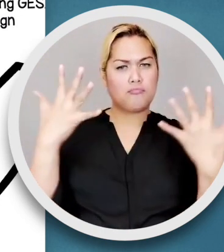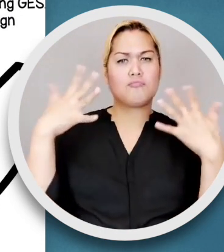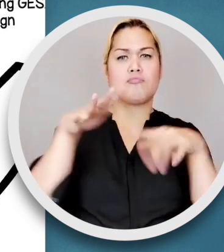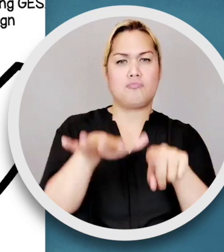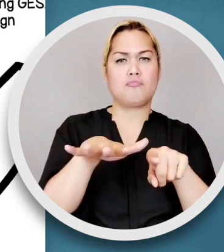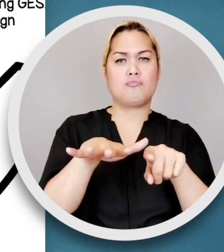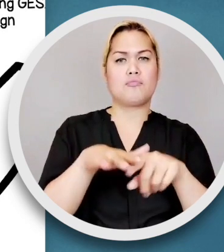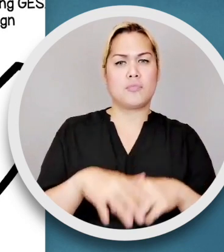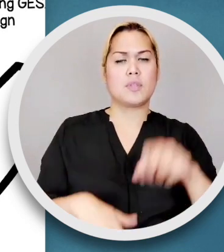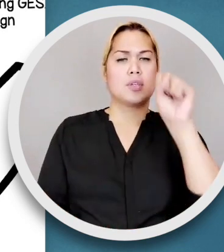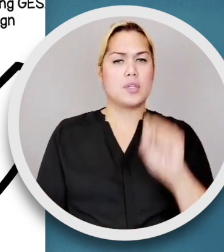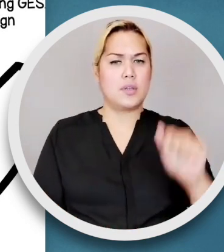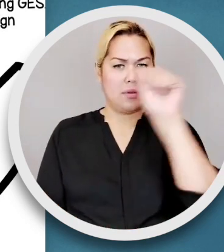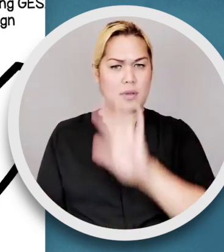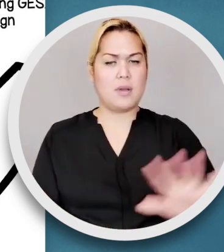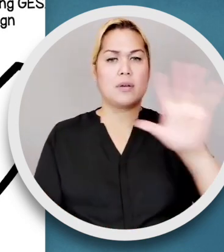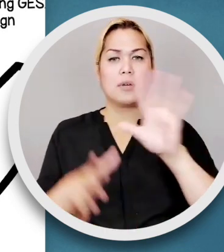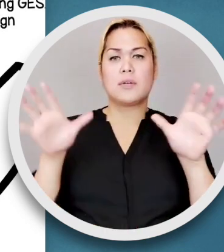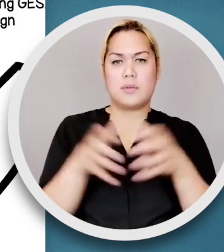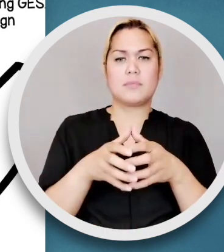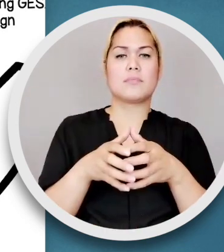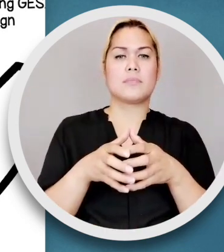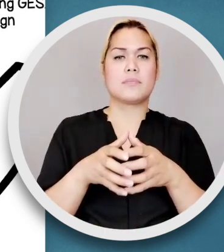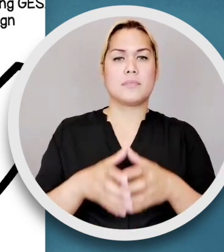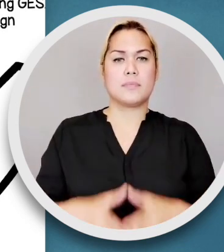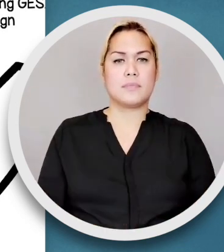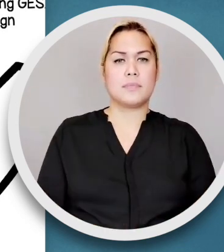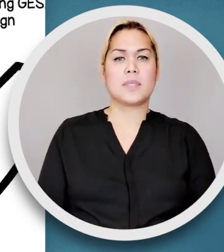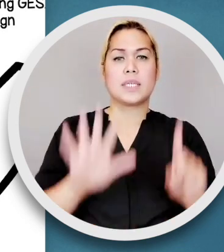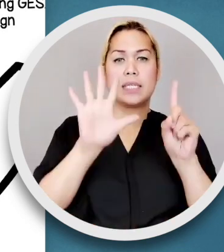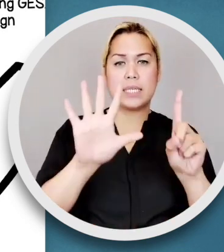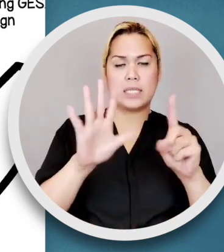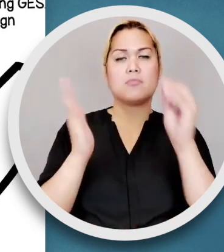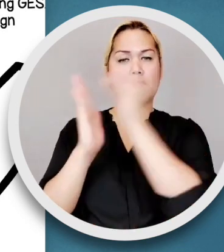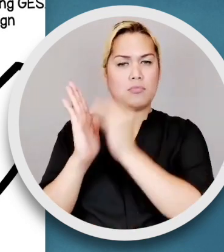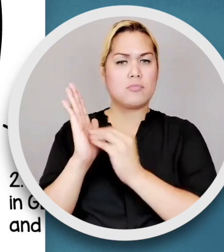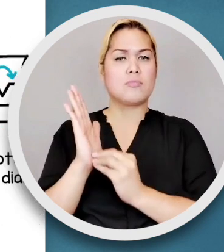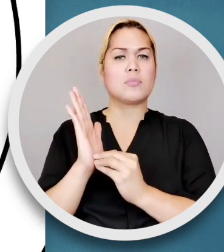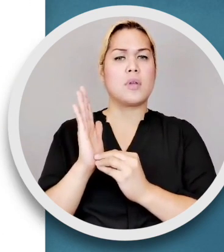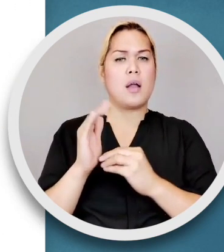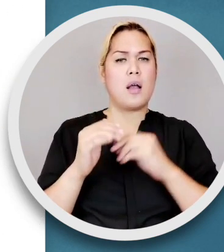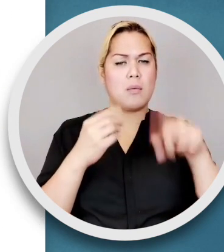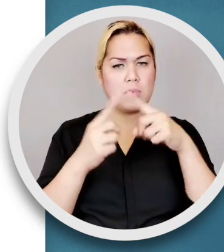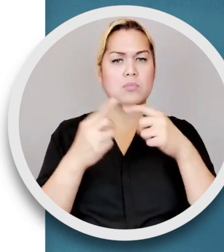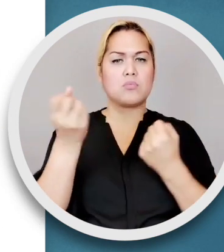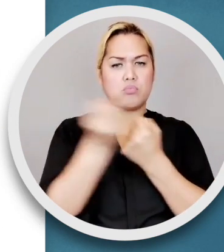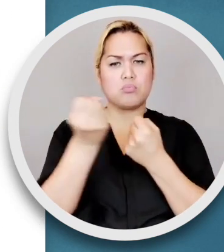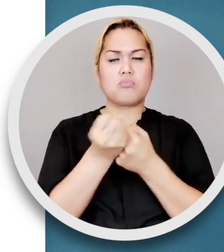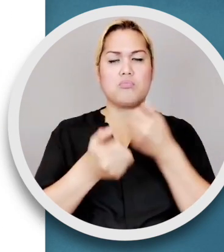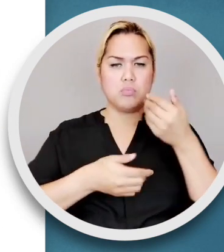6. Guidance note for evaluating the GESI impacts of ADB financed projects in South Asia.